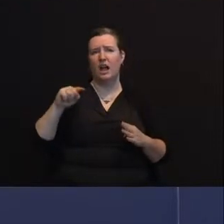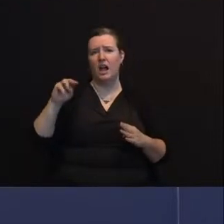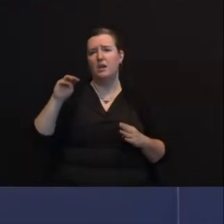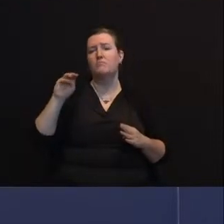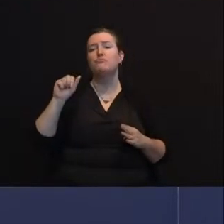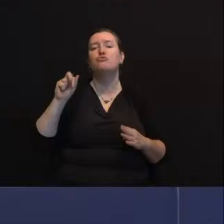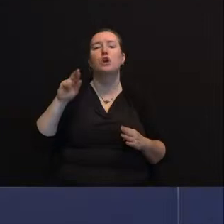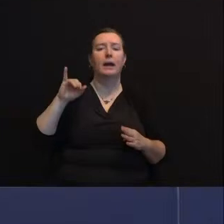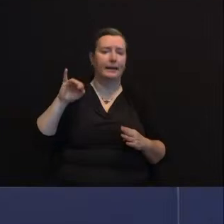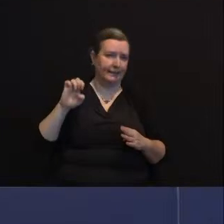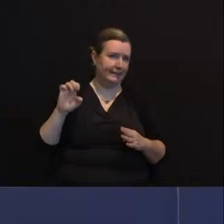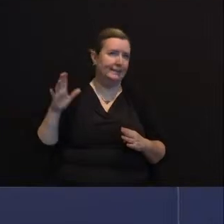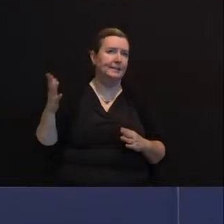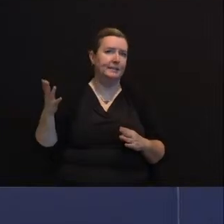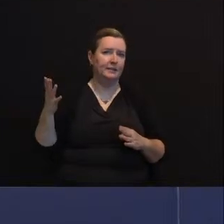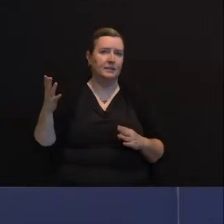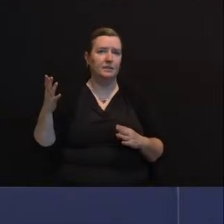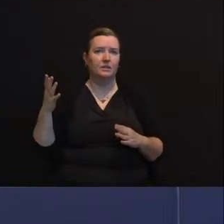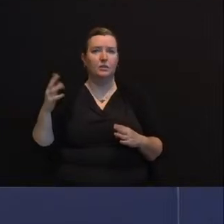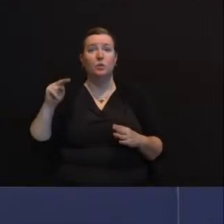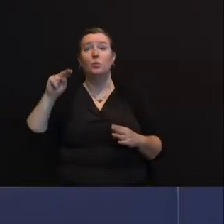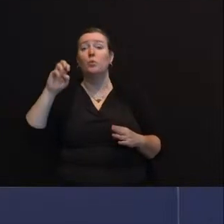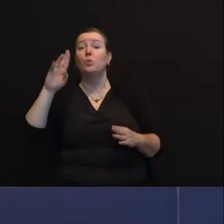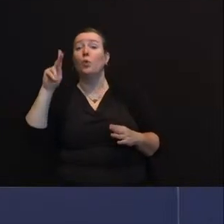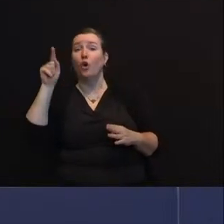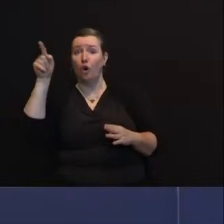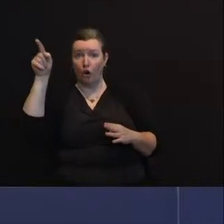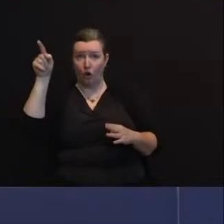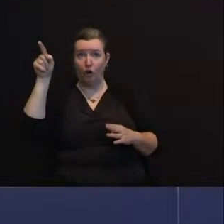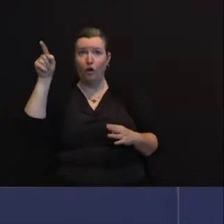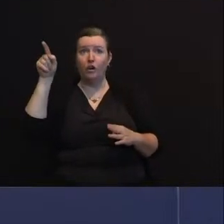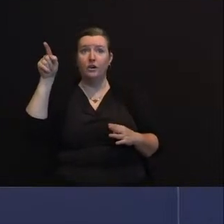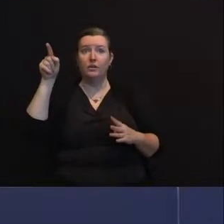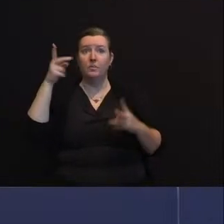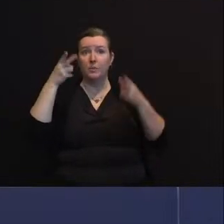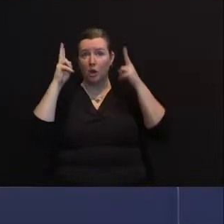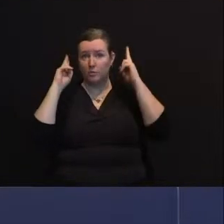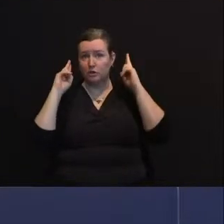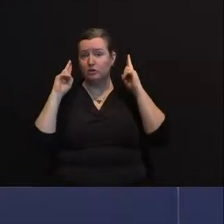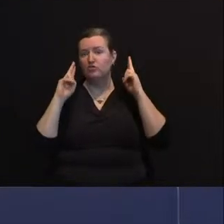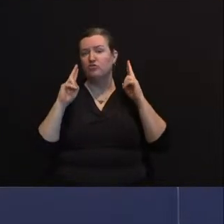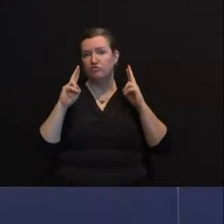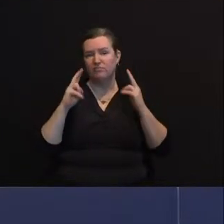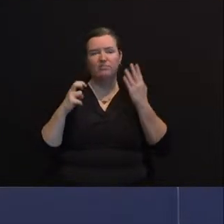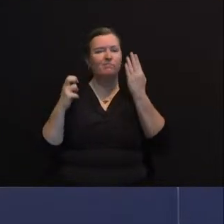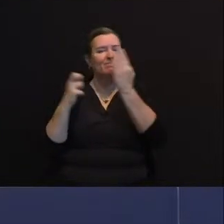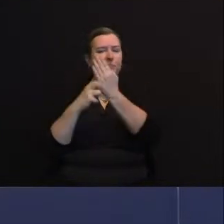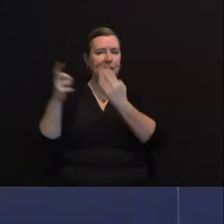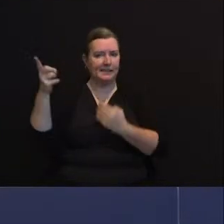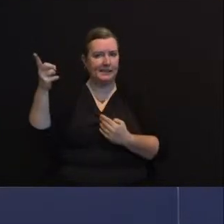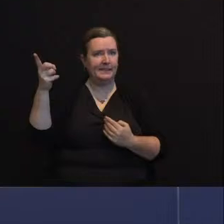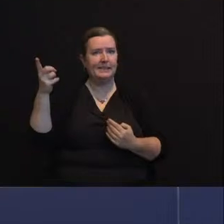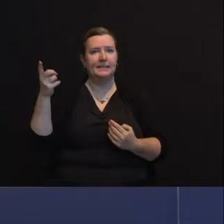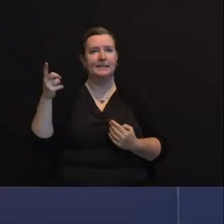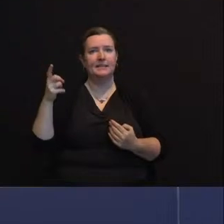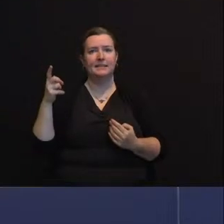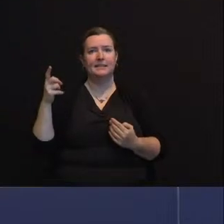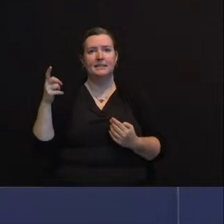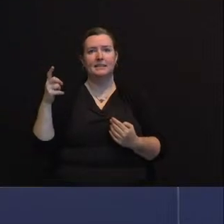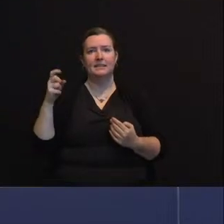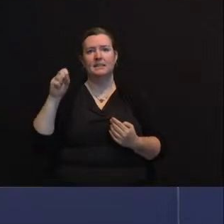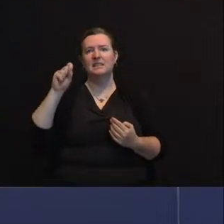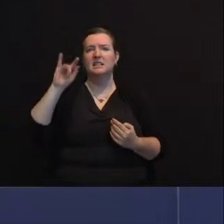Newark, Miyagi Barbershop was cited for EO violations. Style, another salon,